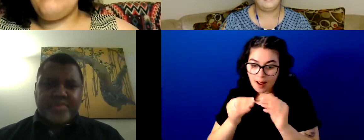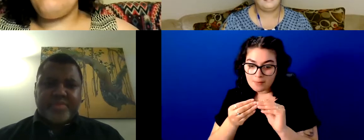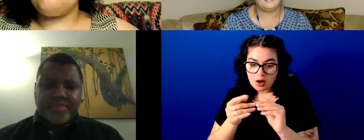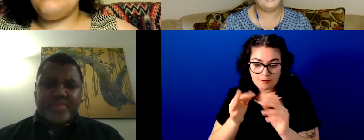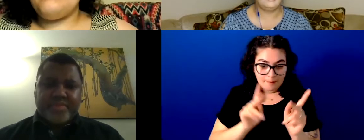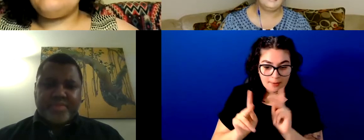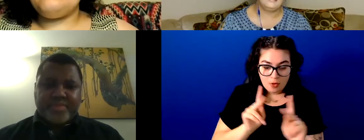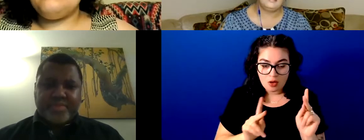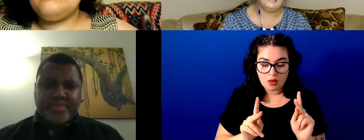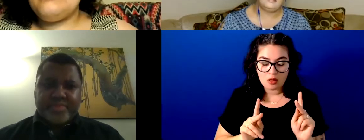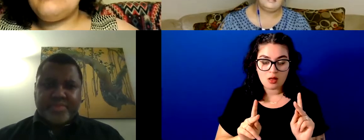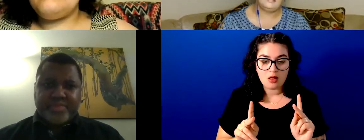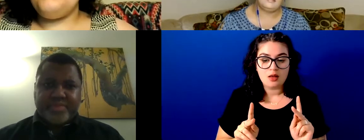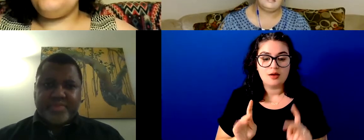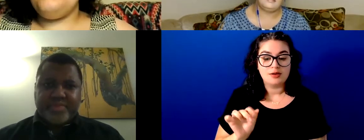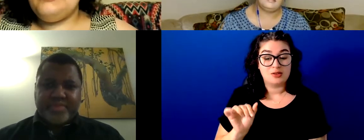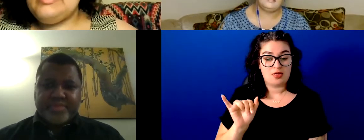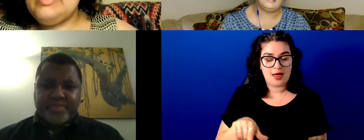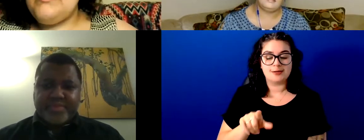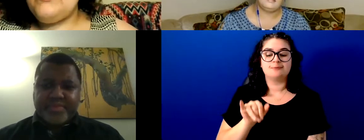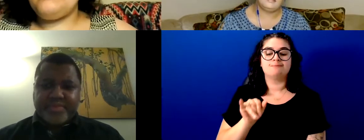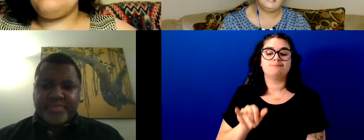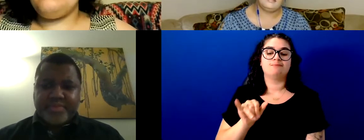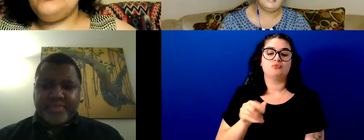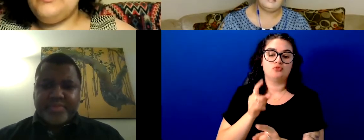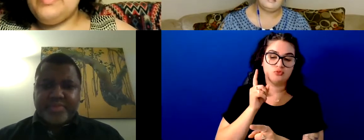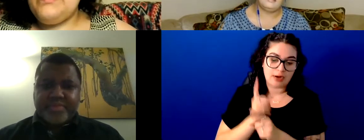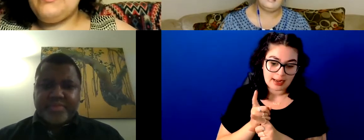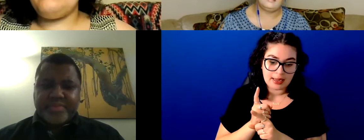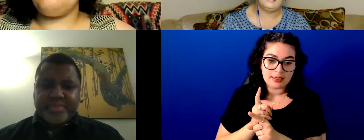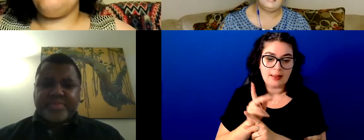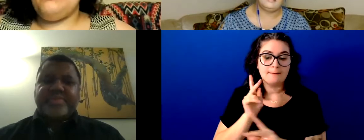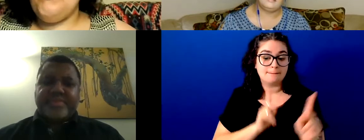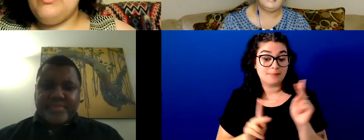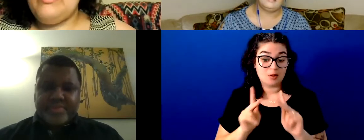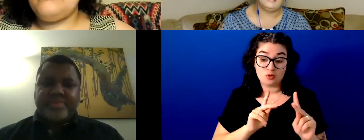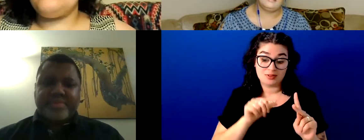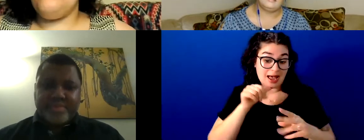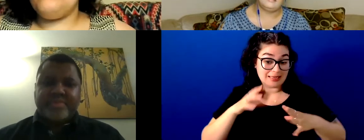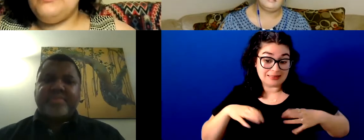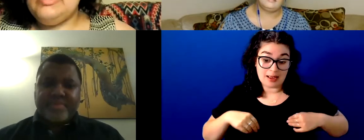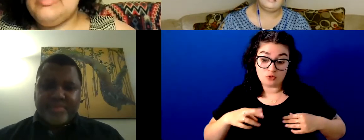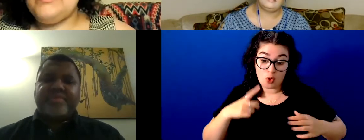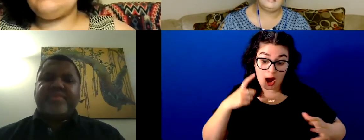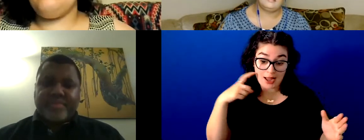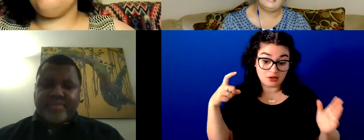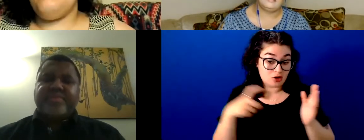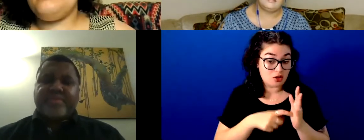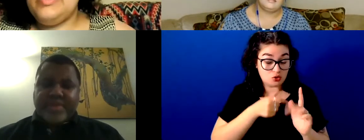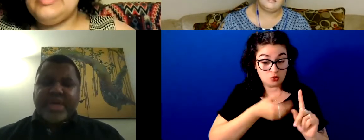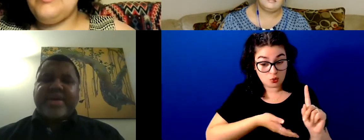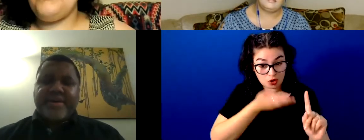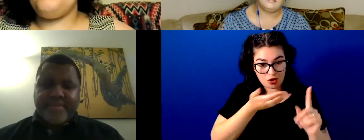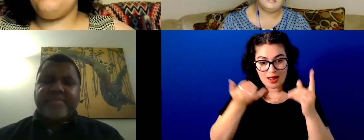of like, right, the people who didn't accept or acknowledge who you really were are now putting those old pieces of yourself